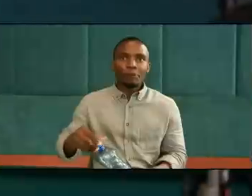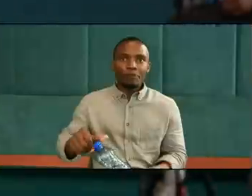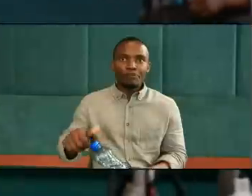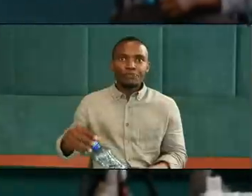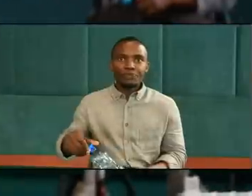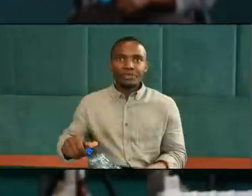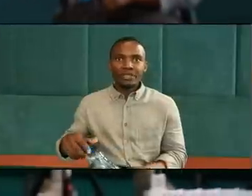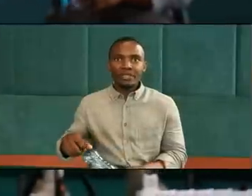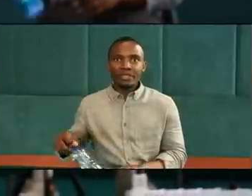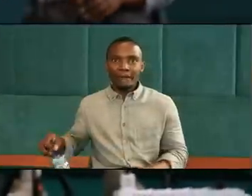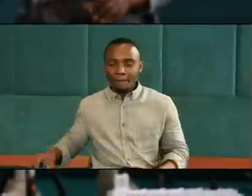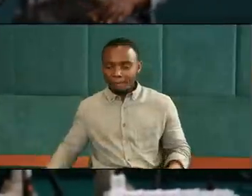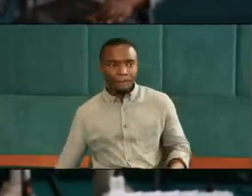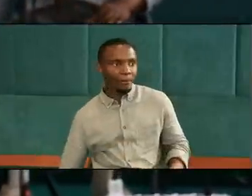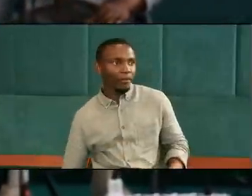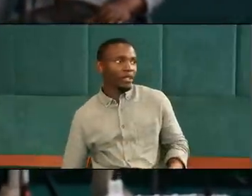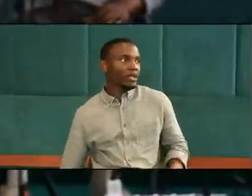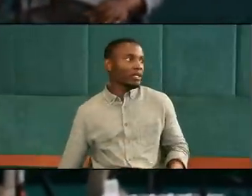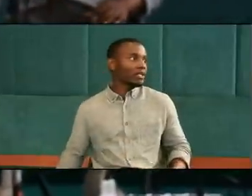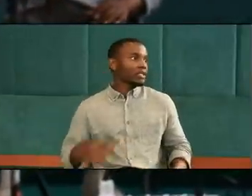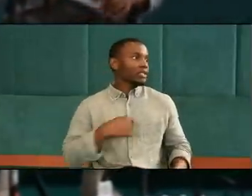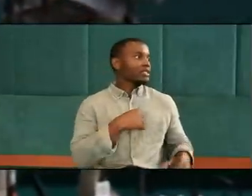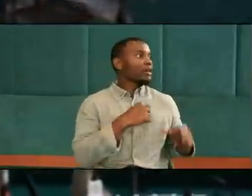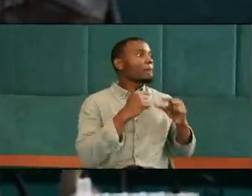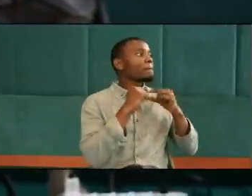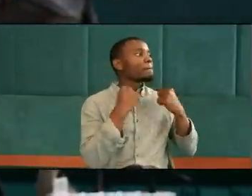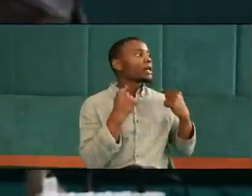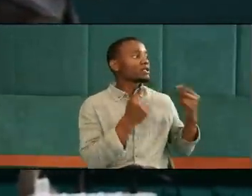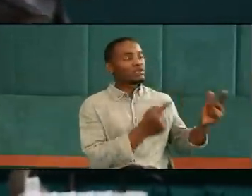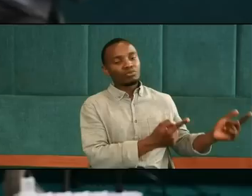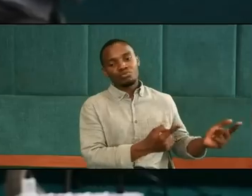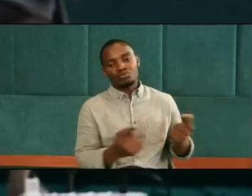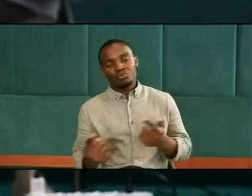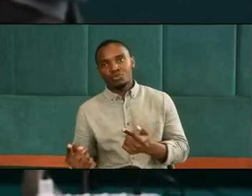I'm going to invite my pastors to come on up, as we did yesterday.